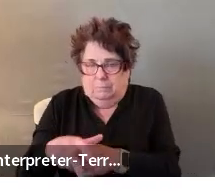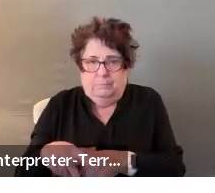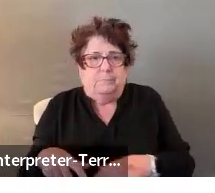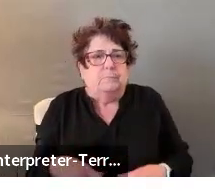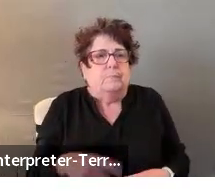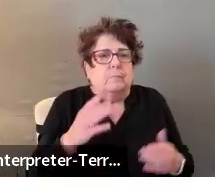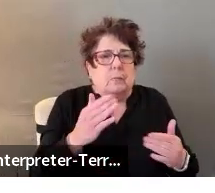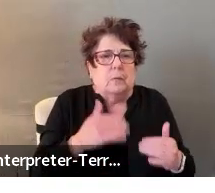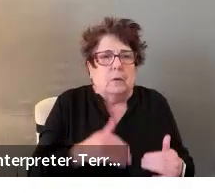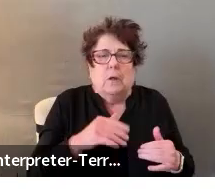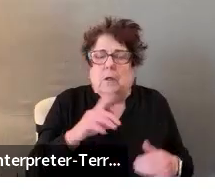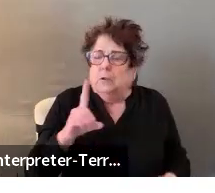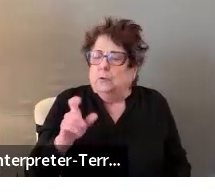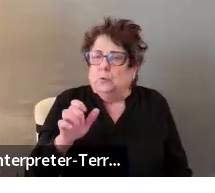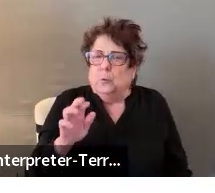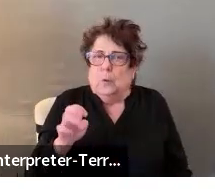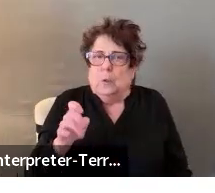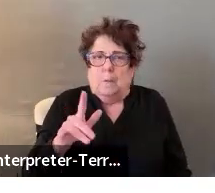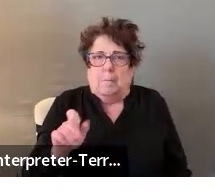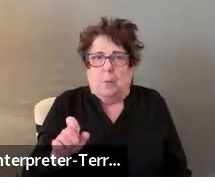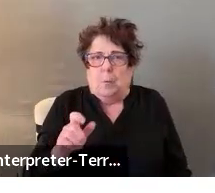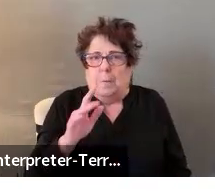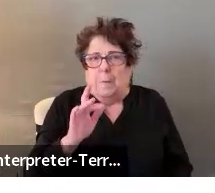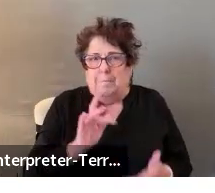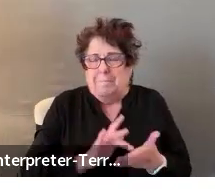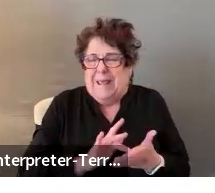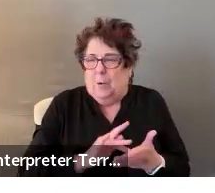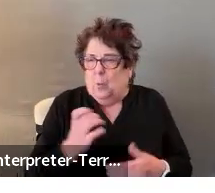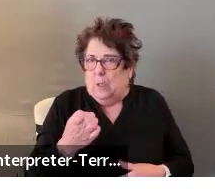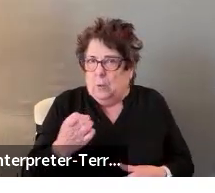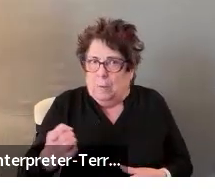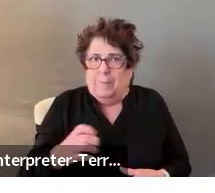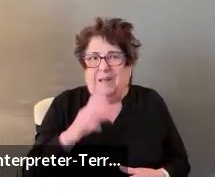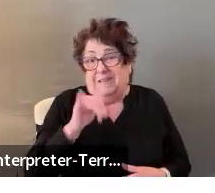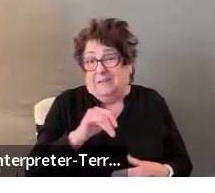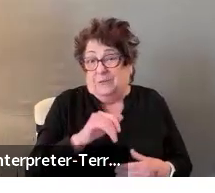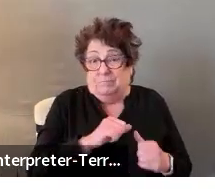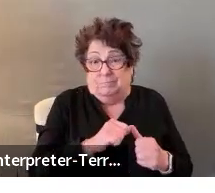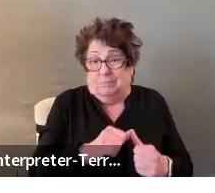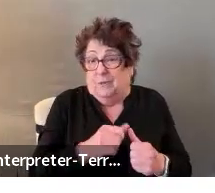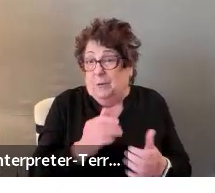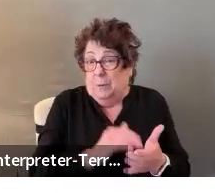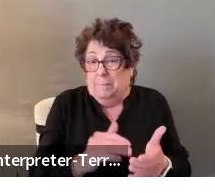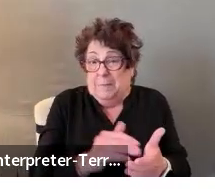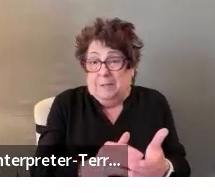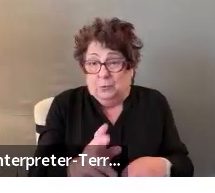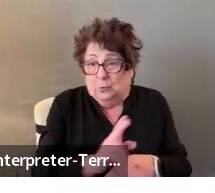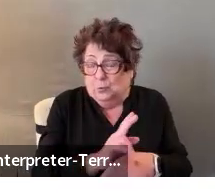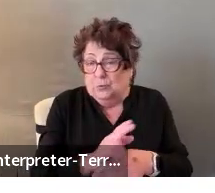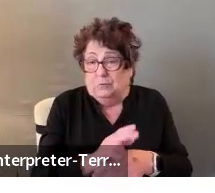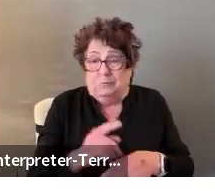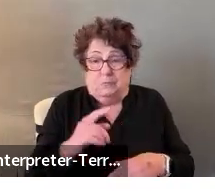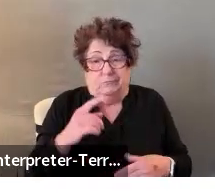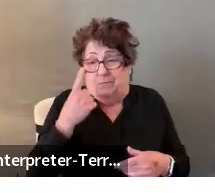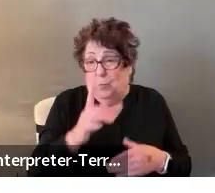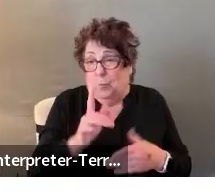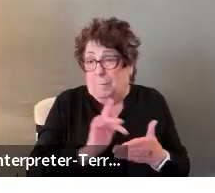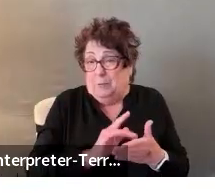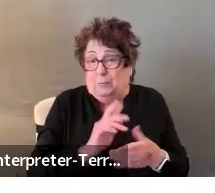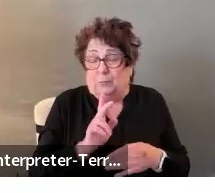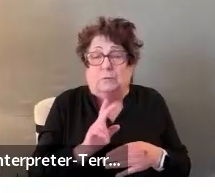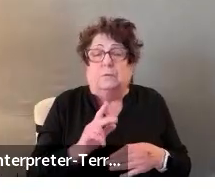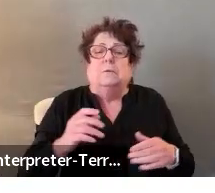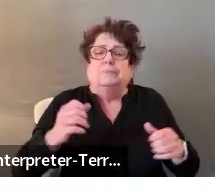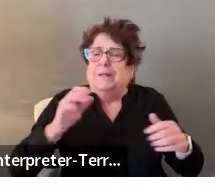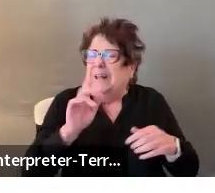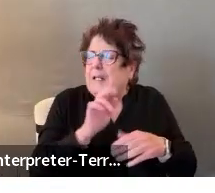is durable or can withstand repeated use and is used for medical reasons, for example, a walker. As a form of